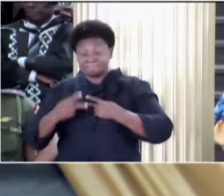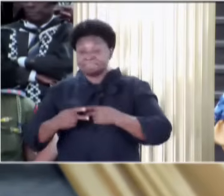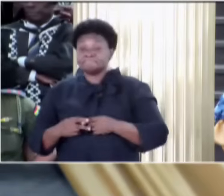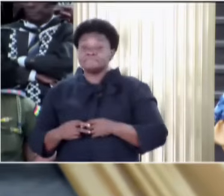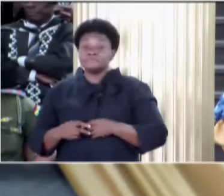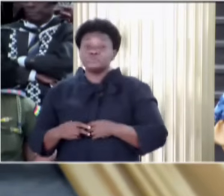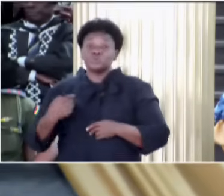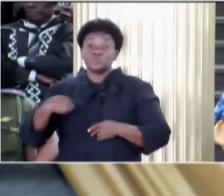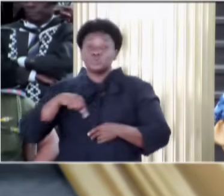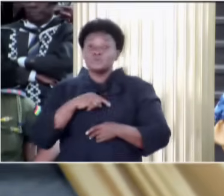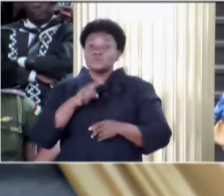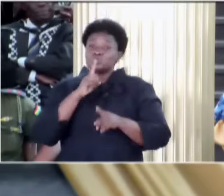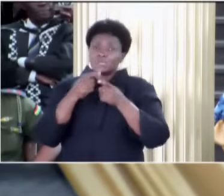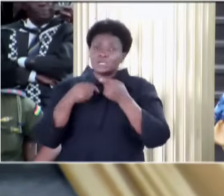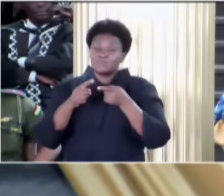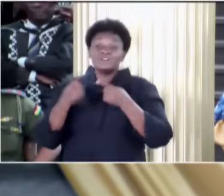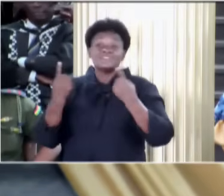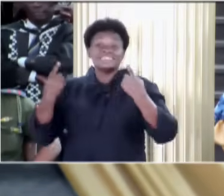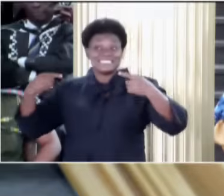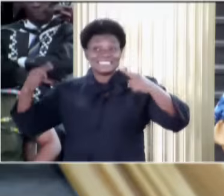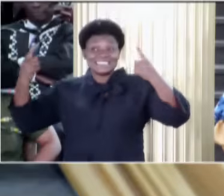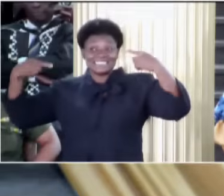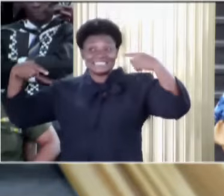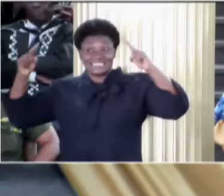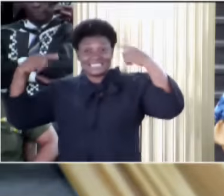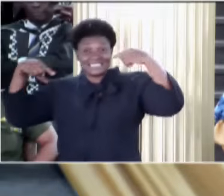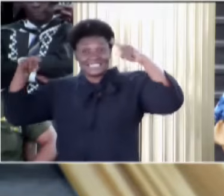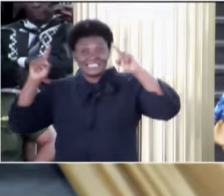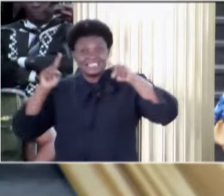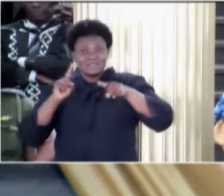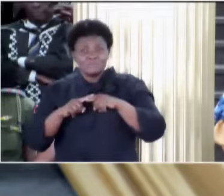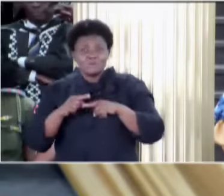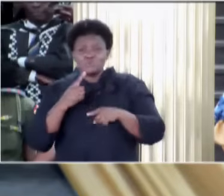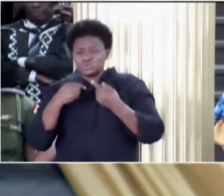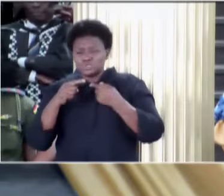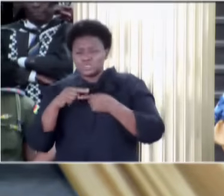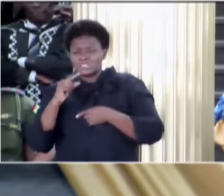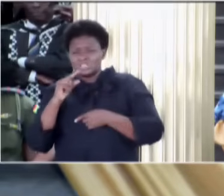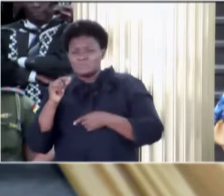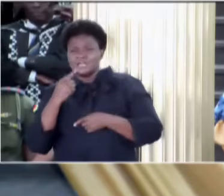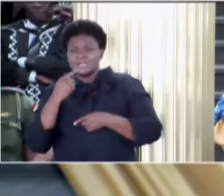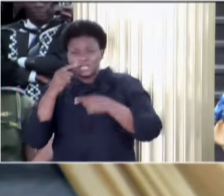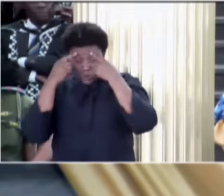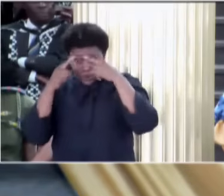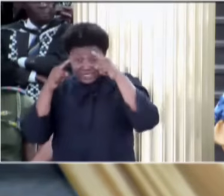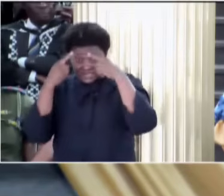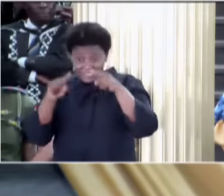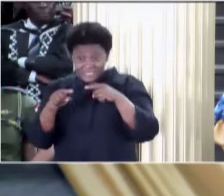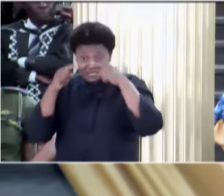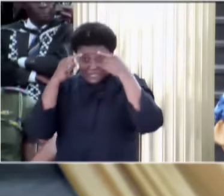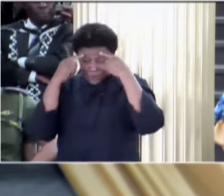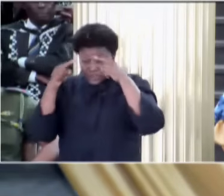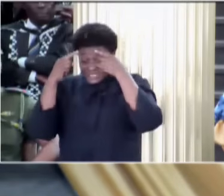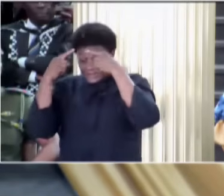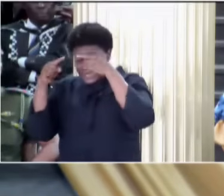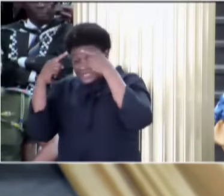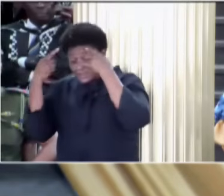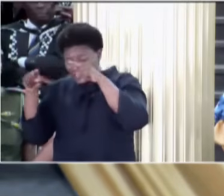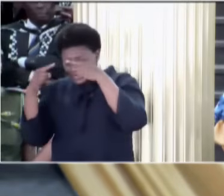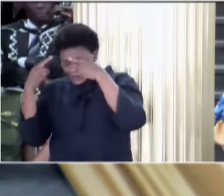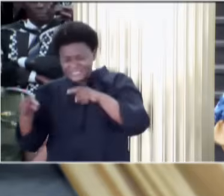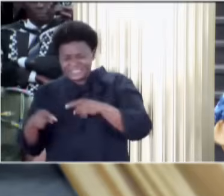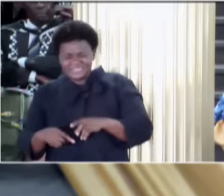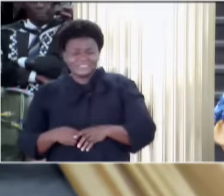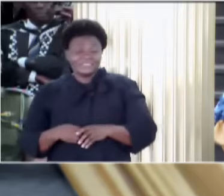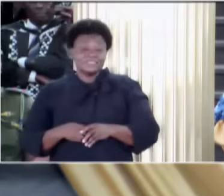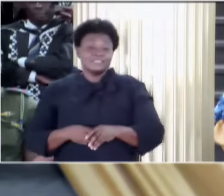like to talk a lot about success, but we talk very little about consequence. Can you repeat that? Consequence.